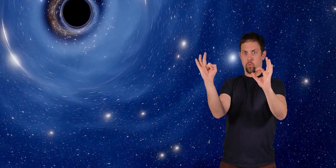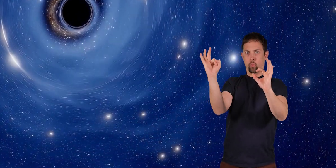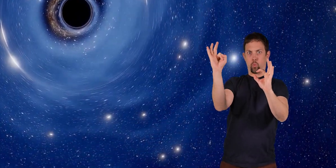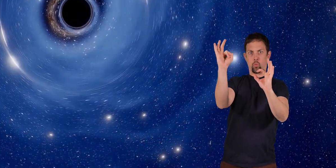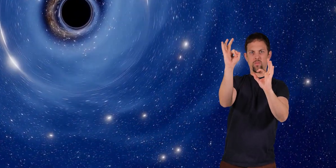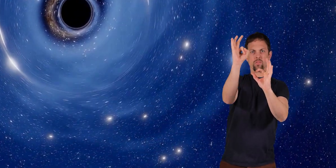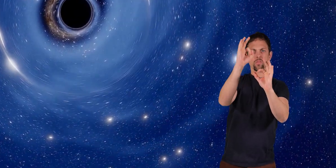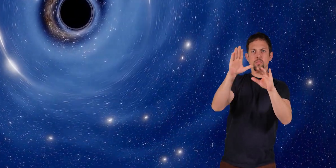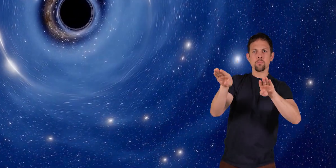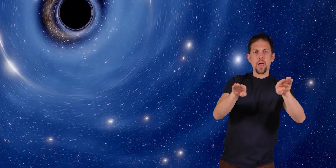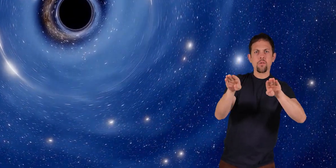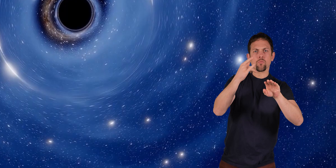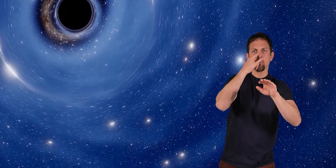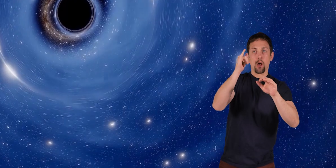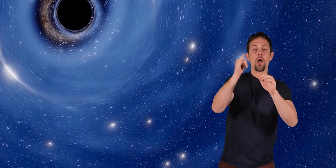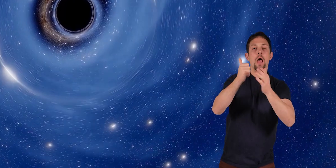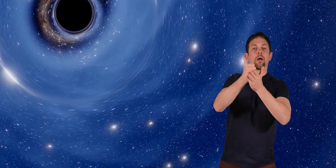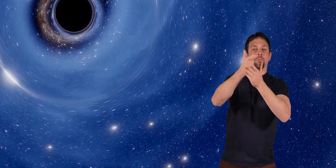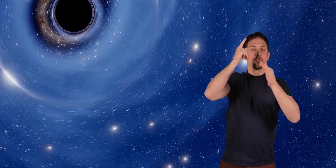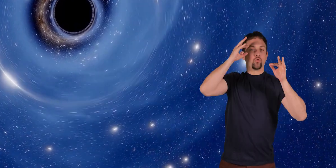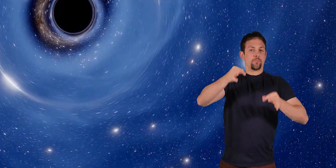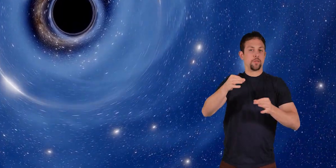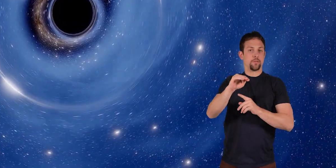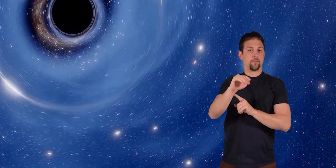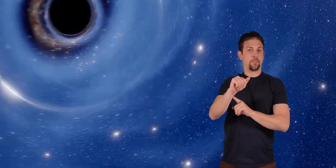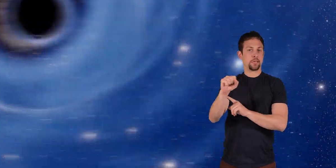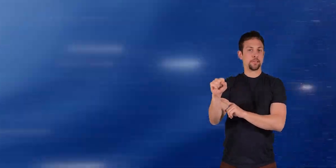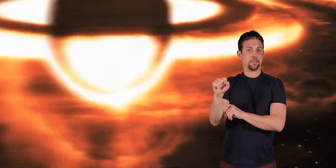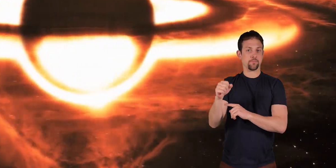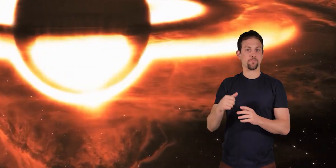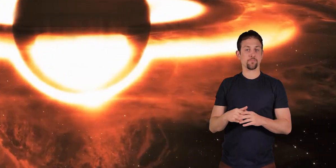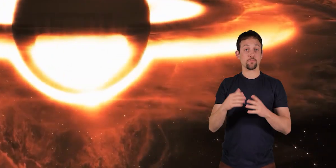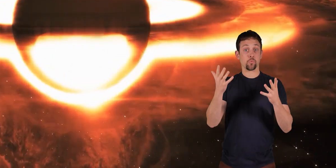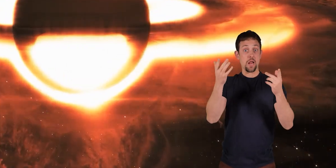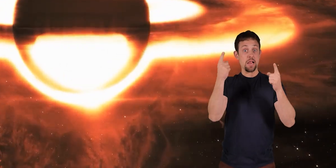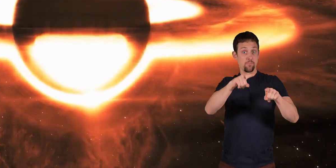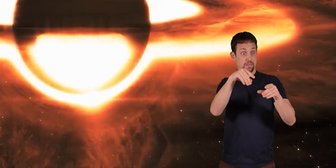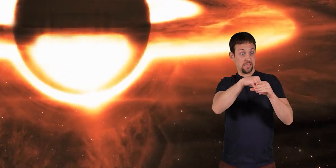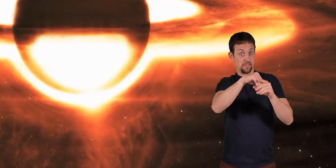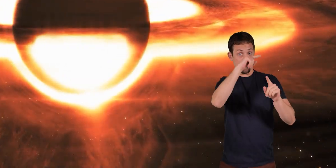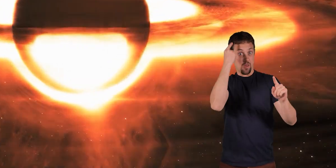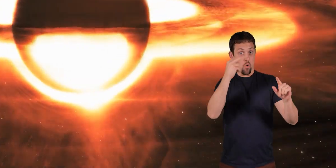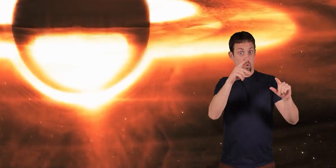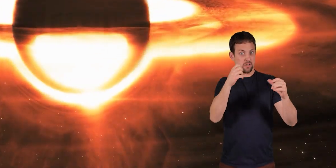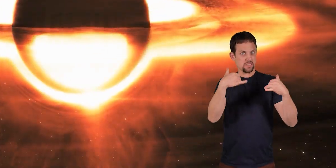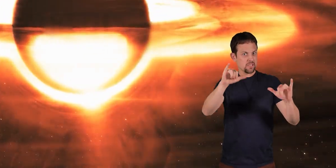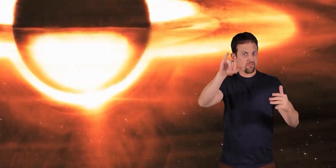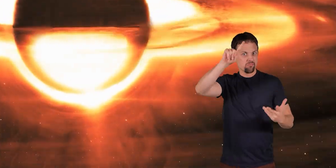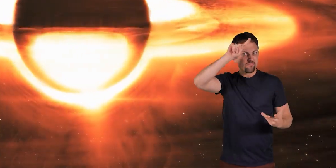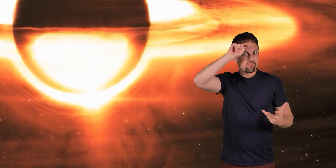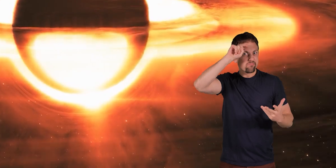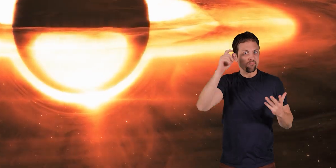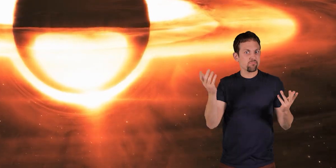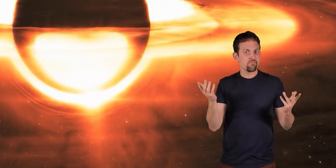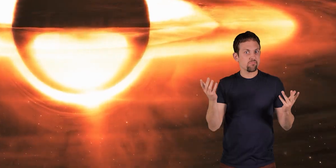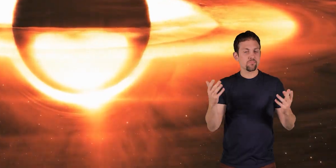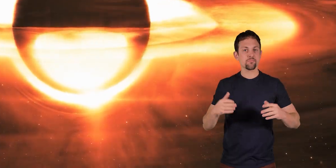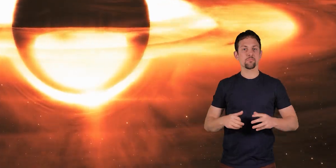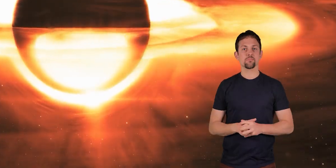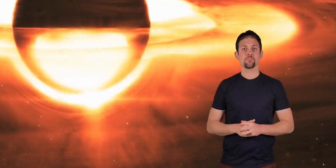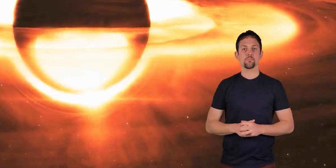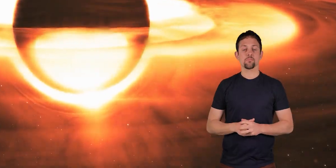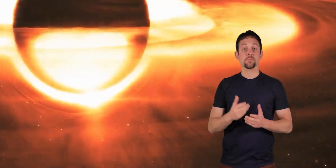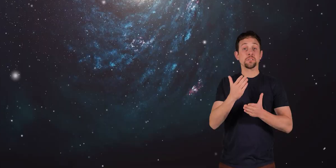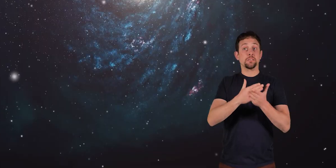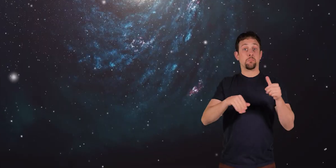around a black hole as a way to help determine its mass. What happens inside of a black hole remains a